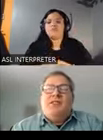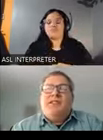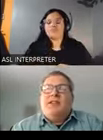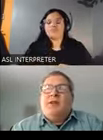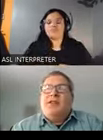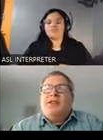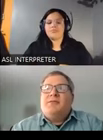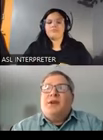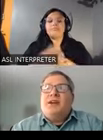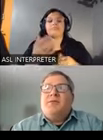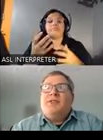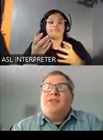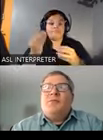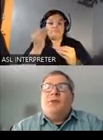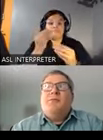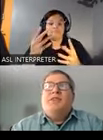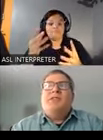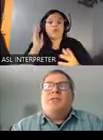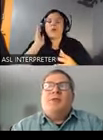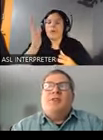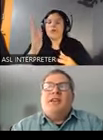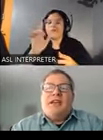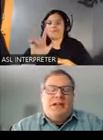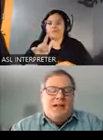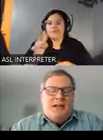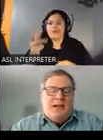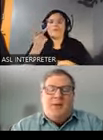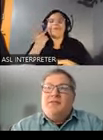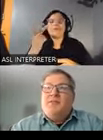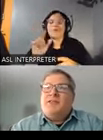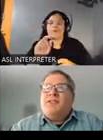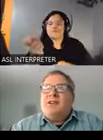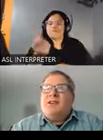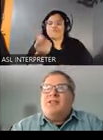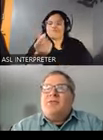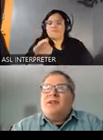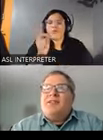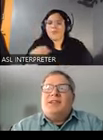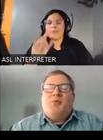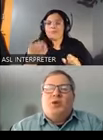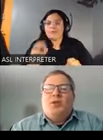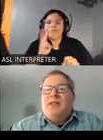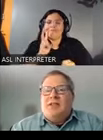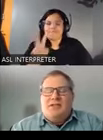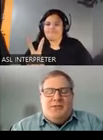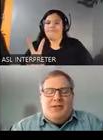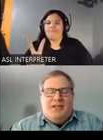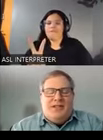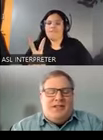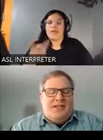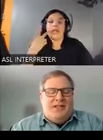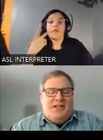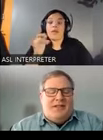much detail about these, but I will share one piece that we've been looking at. And first, though, I'd like to take a poll to see